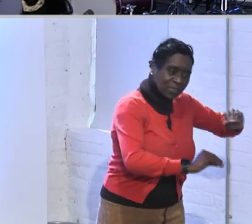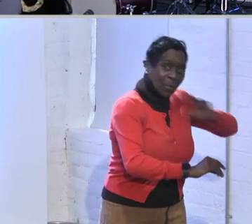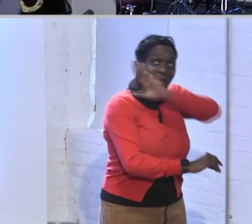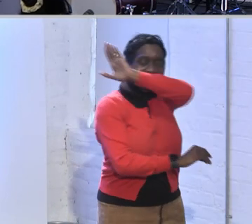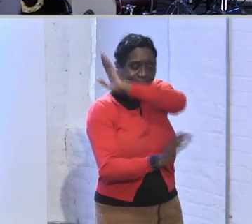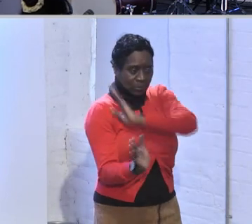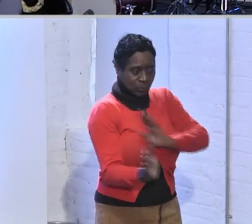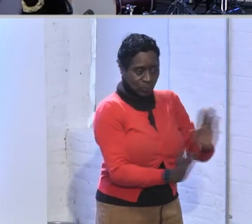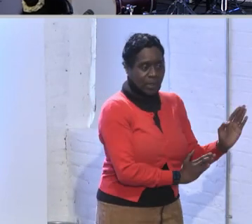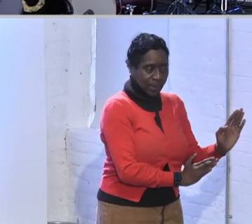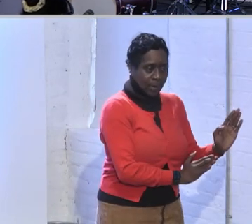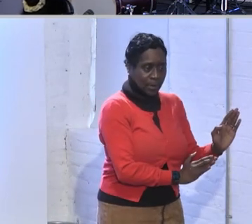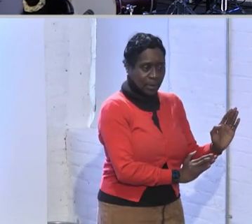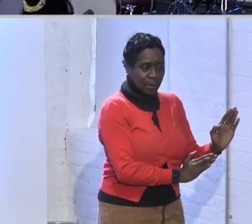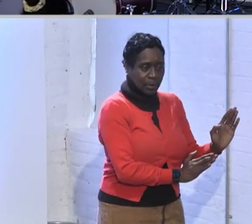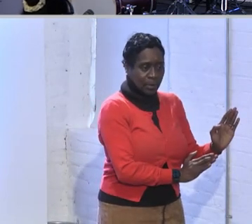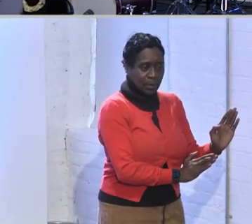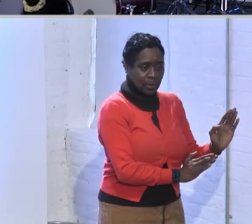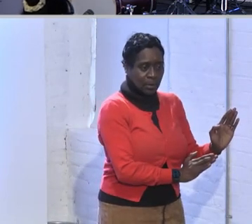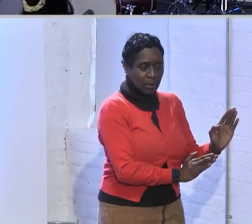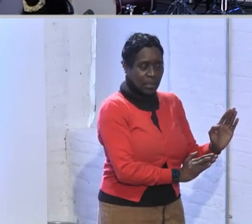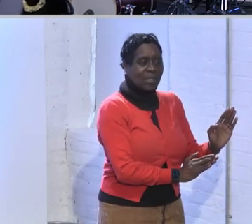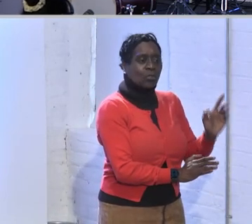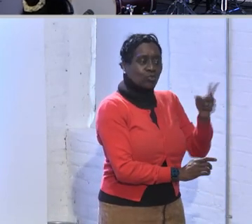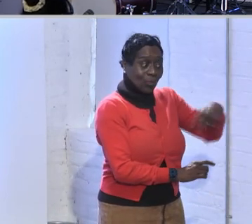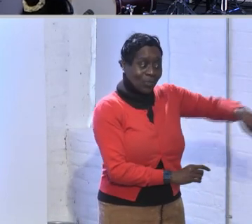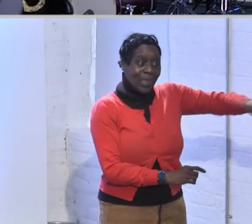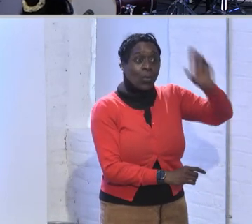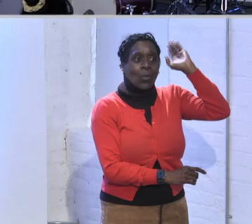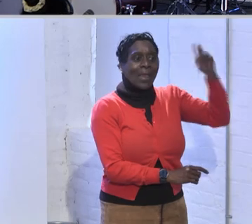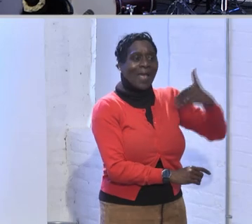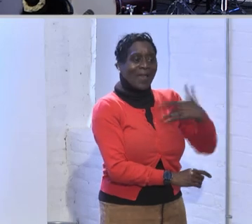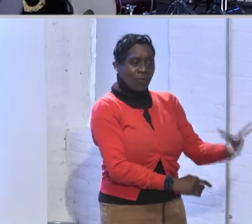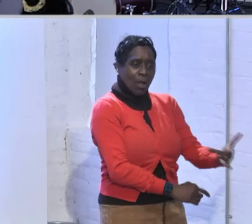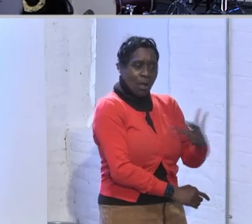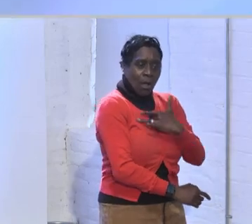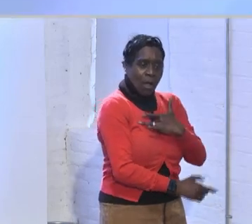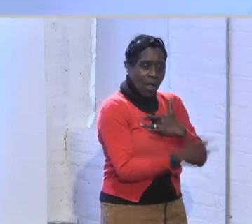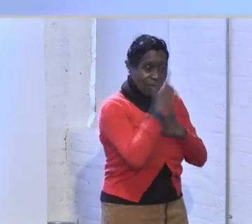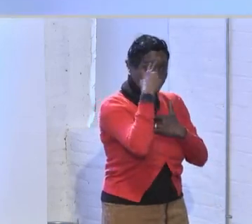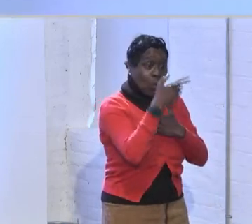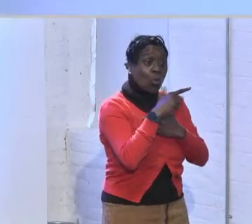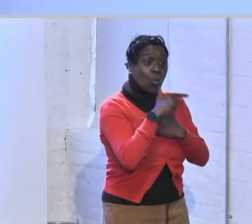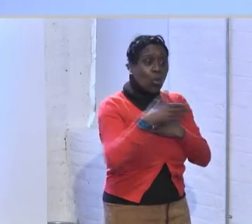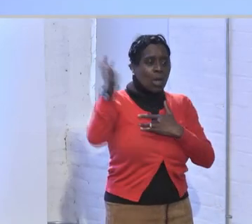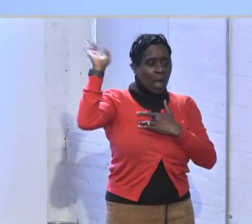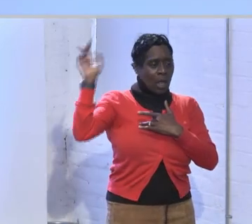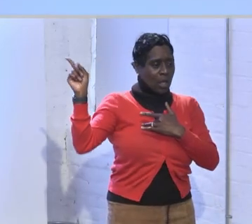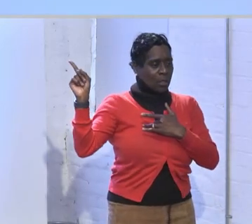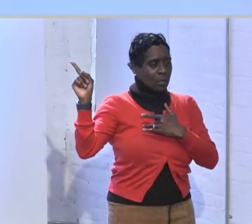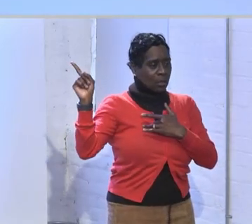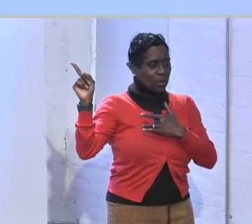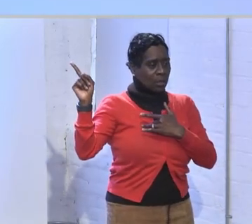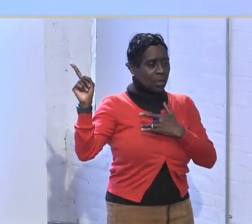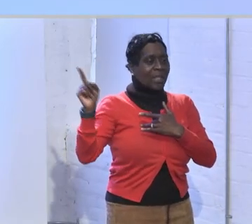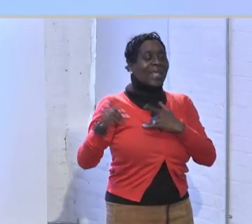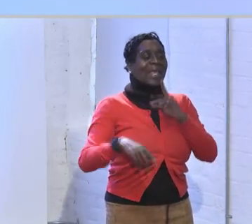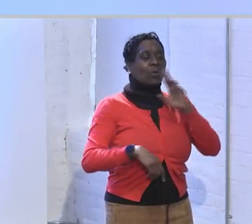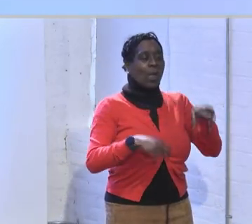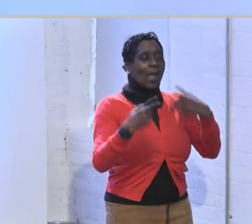ways, engender a heart of love and affection for God, and then you know what's going to happen